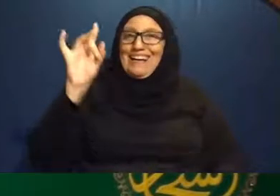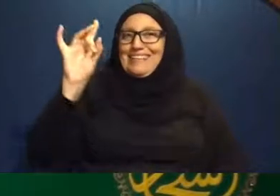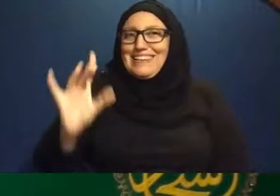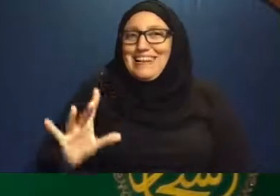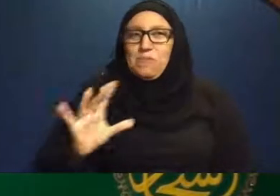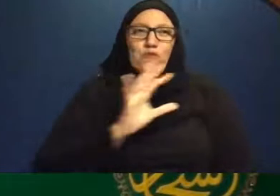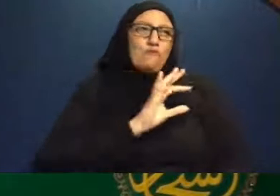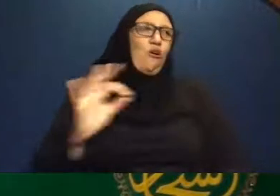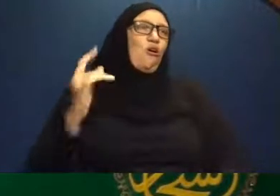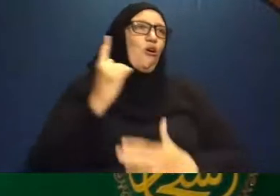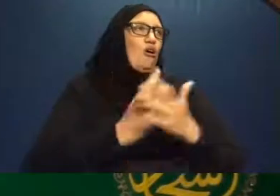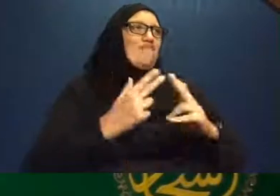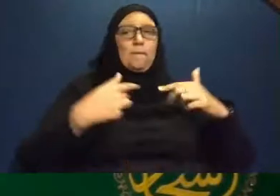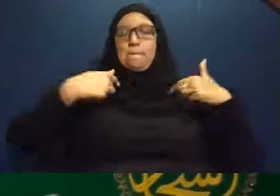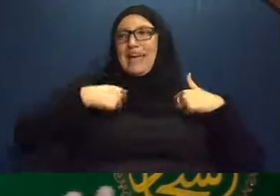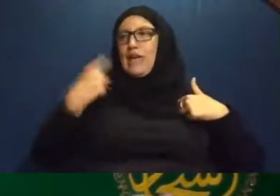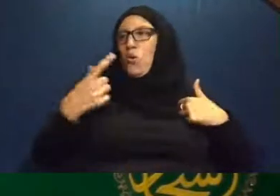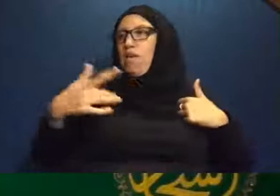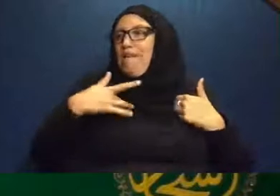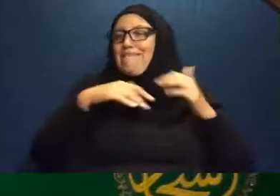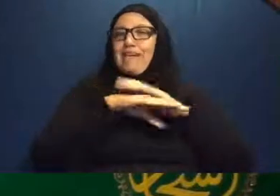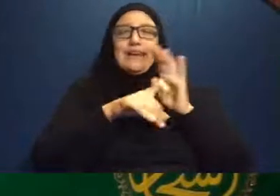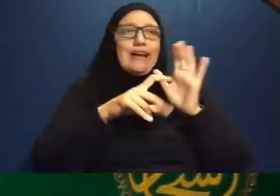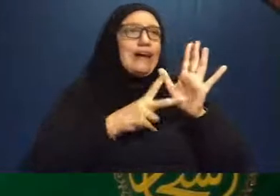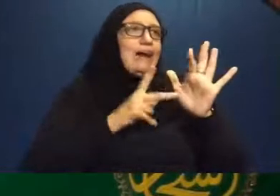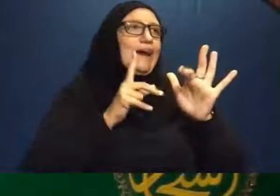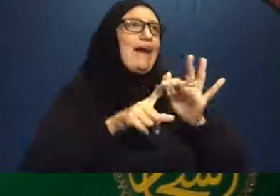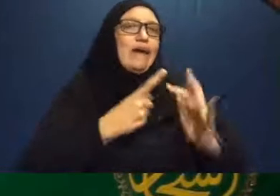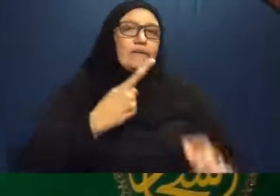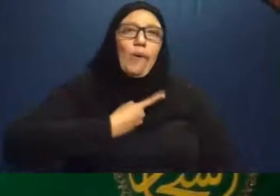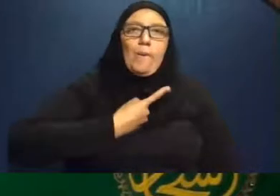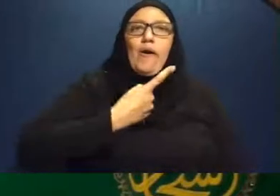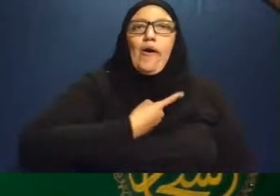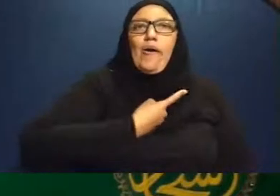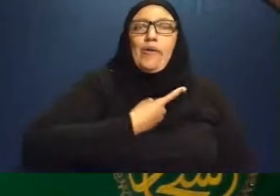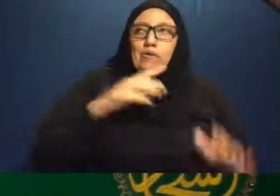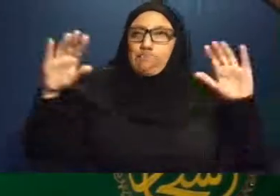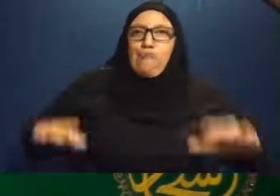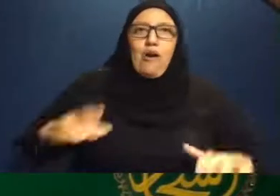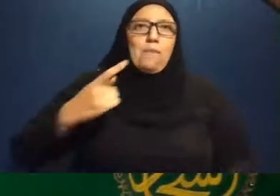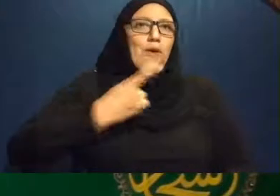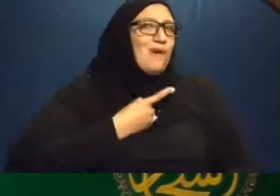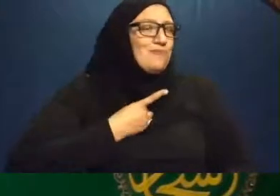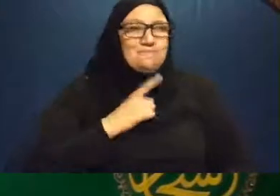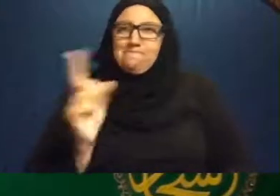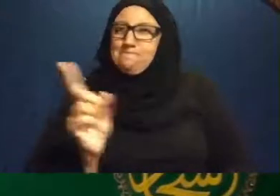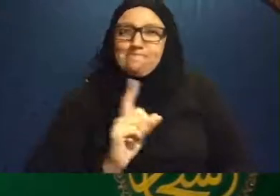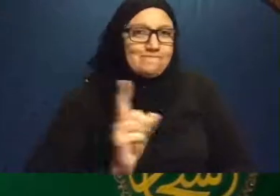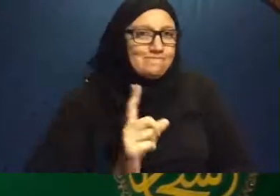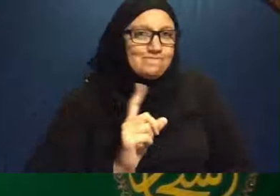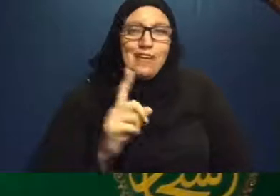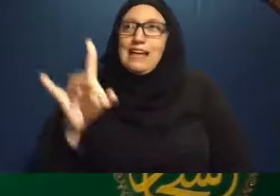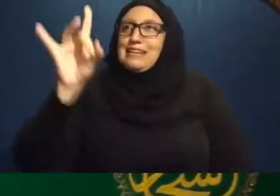just a lifestyle of hermits living in a cave away from the community and the society. Islam is a